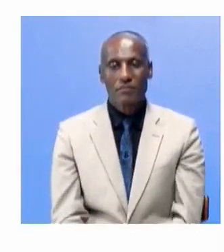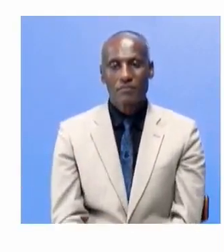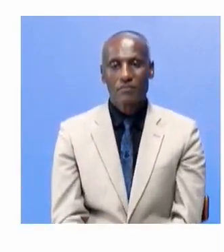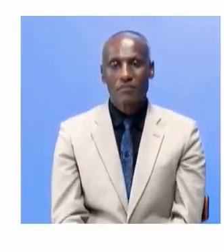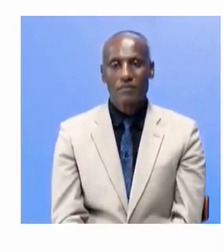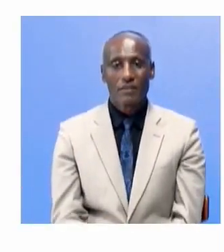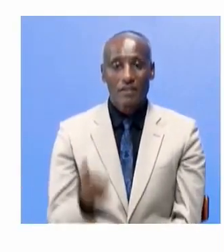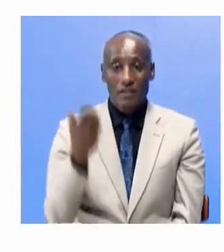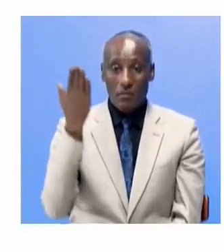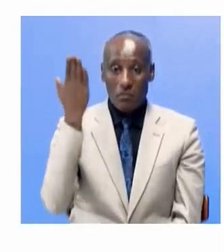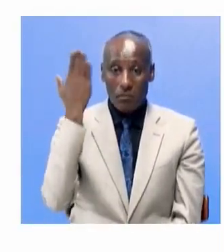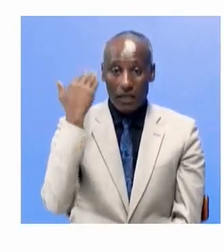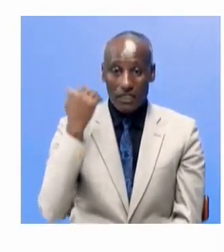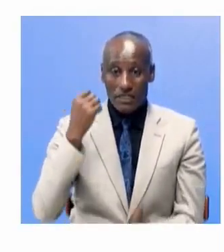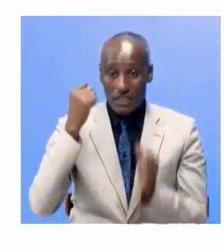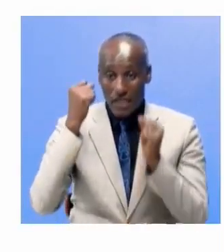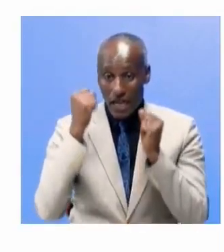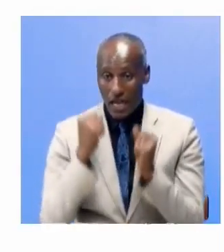past abilities.